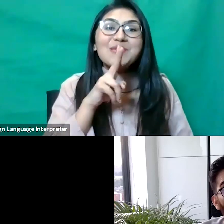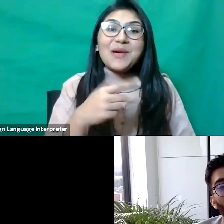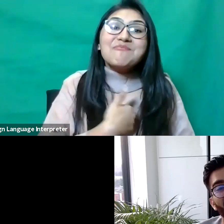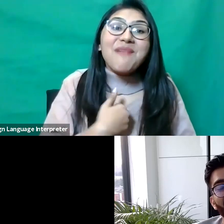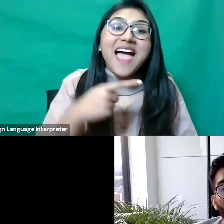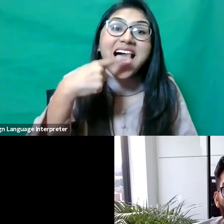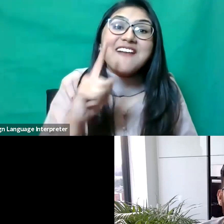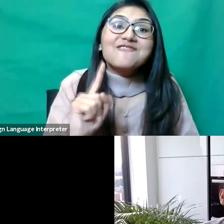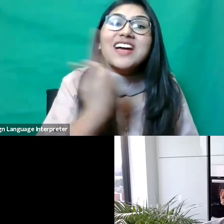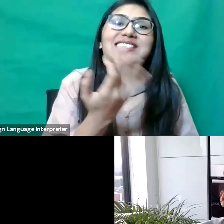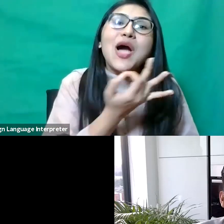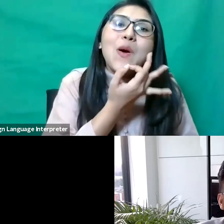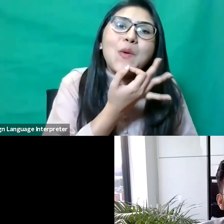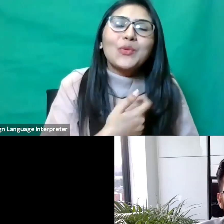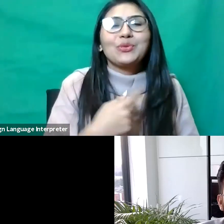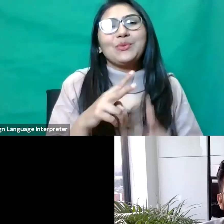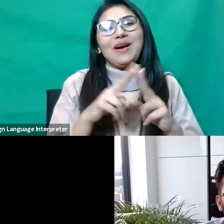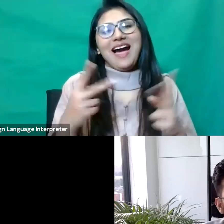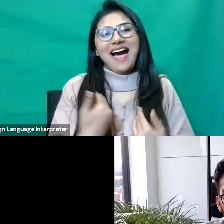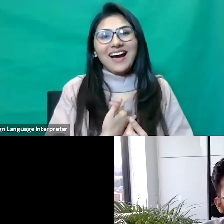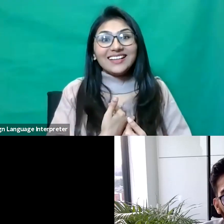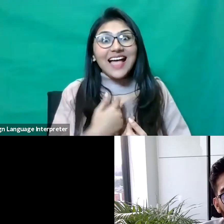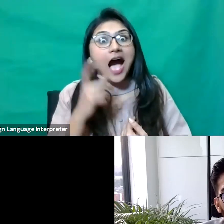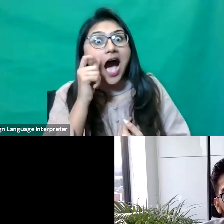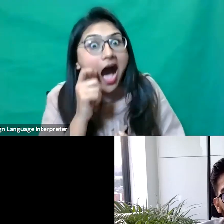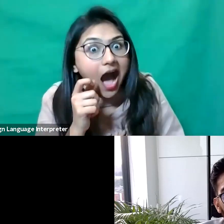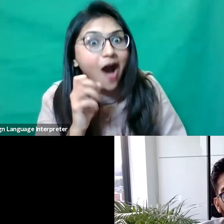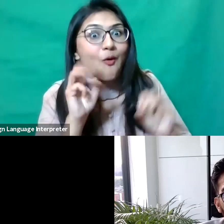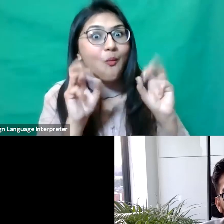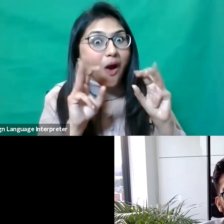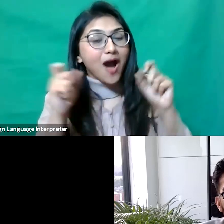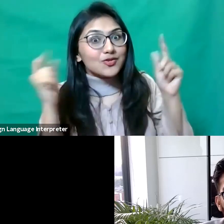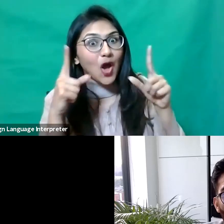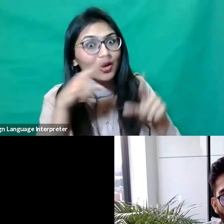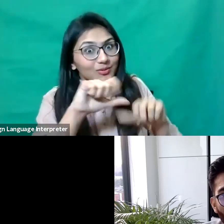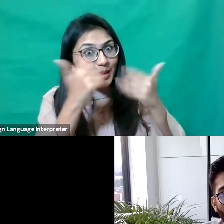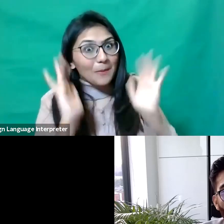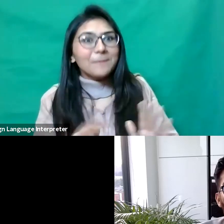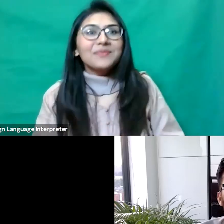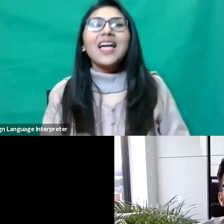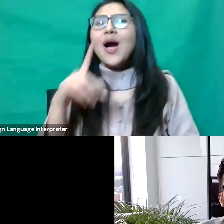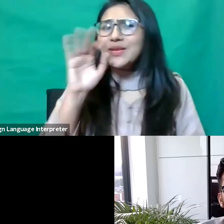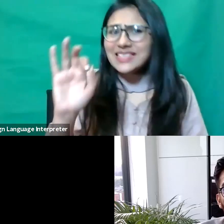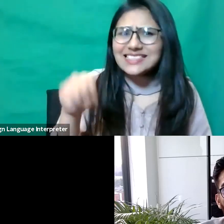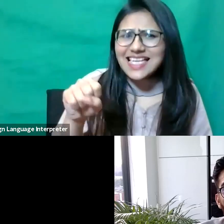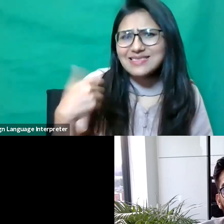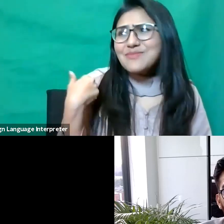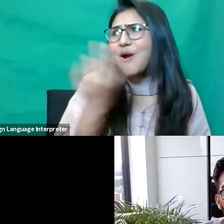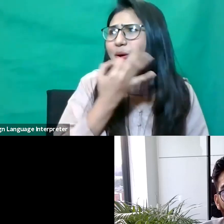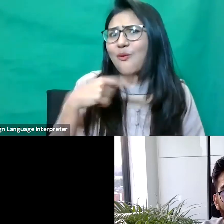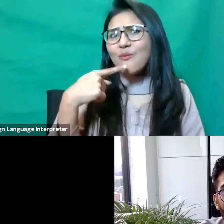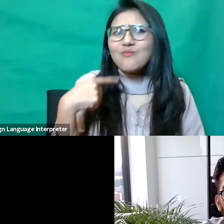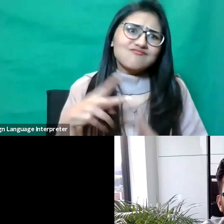said, no way. No way. Yeah. So how long do you speak in Urdu? I mean, I can speak quite well, but I just